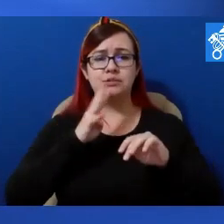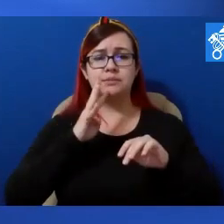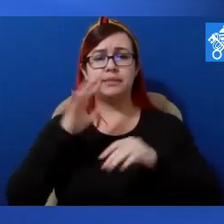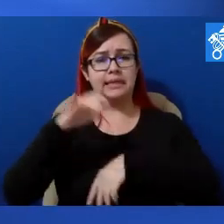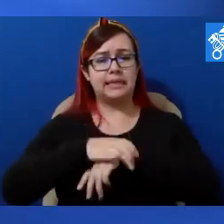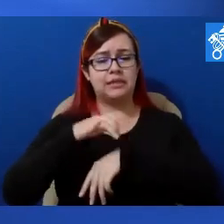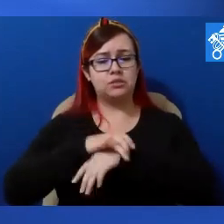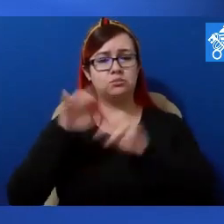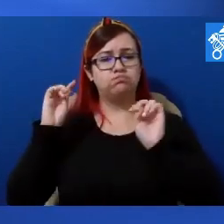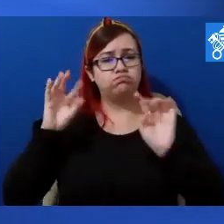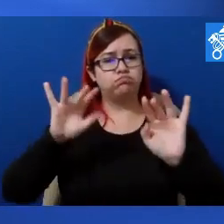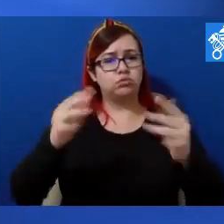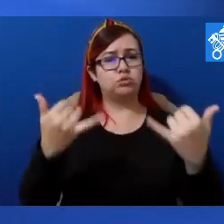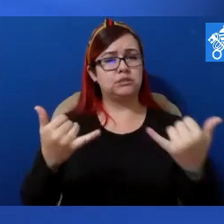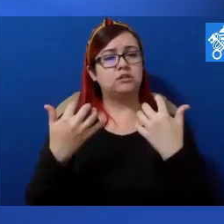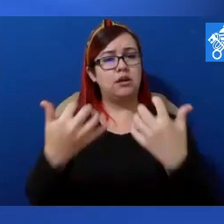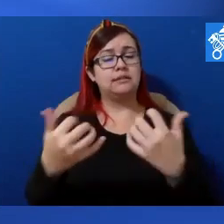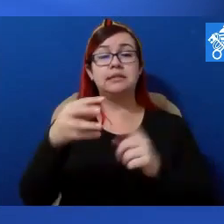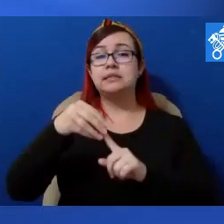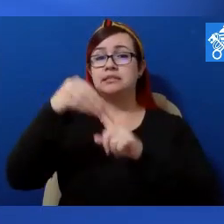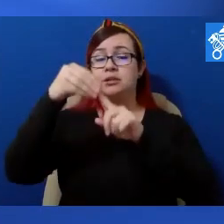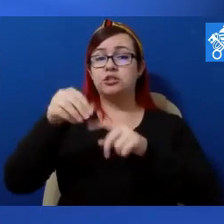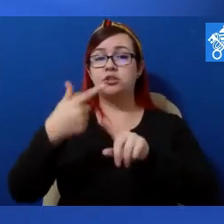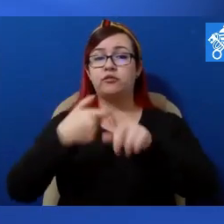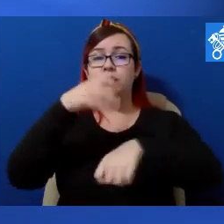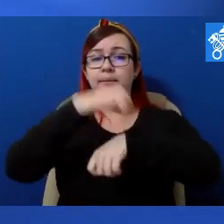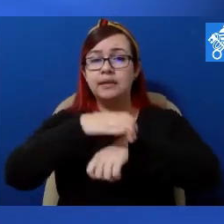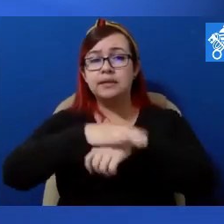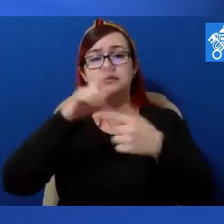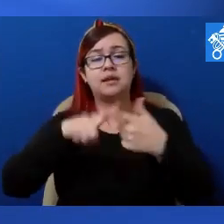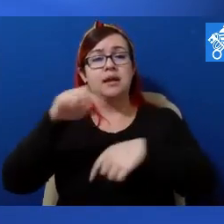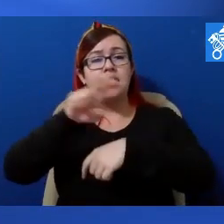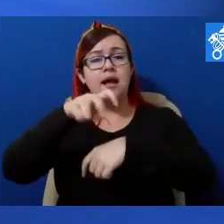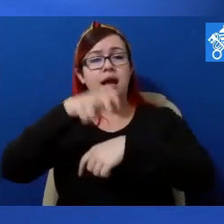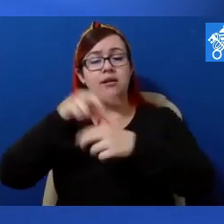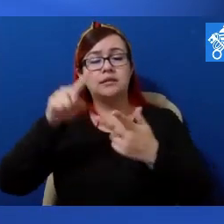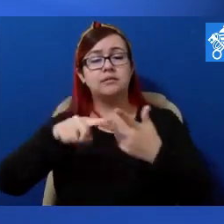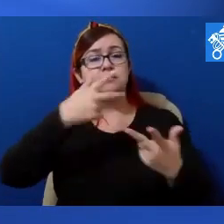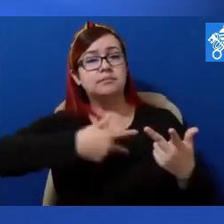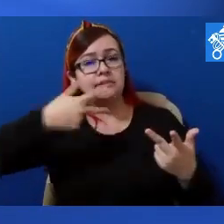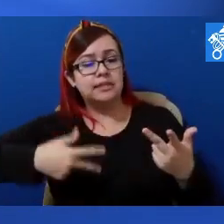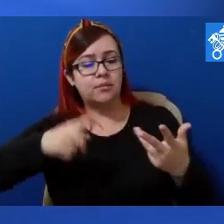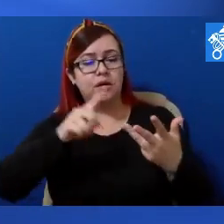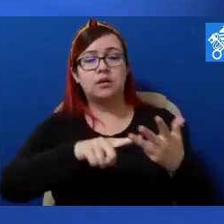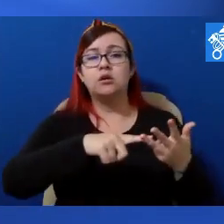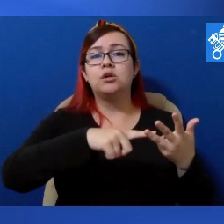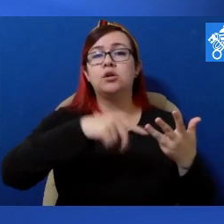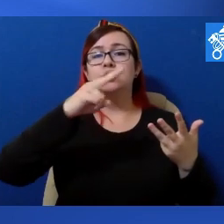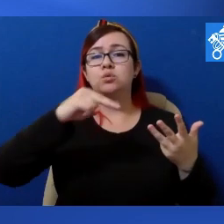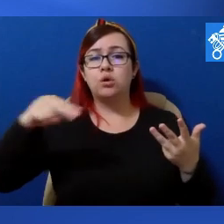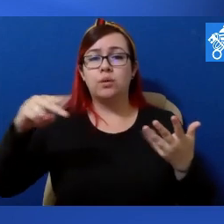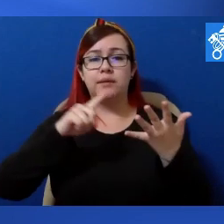I greet the English-speaking pilgrims taking part in today's audience, especially those from England,